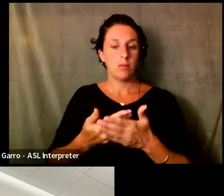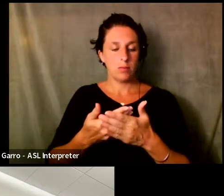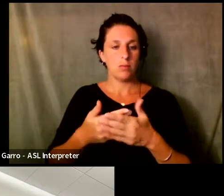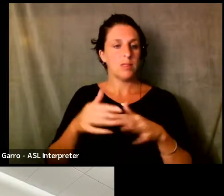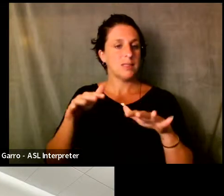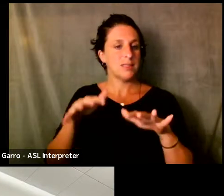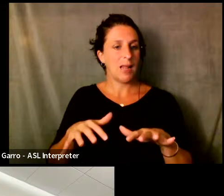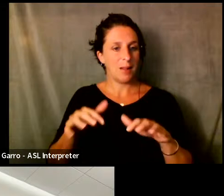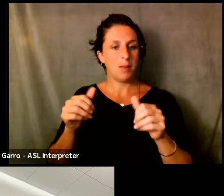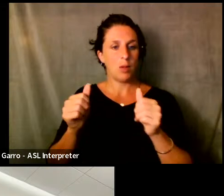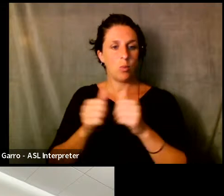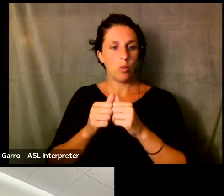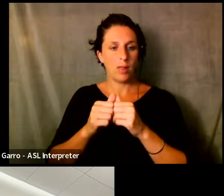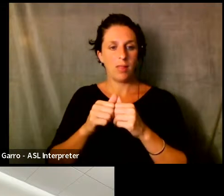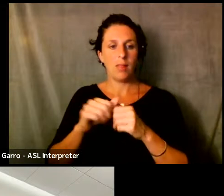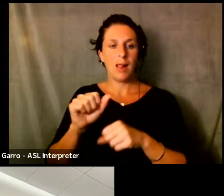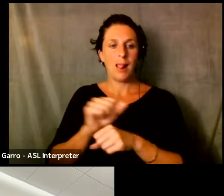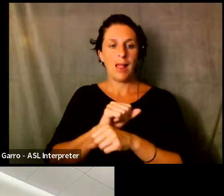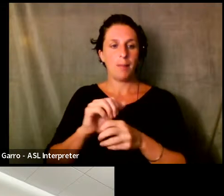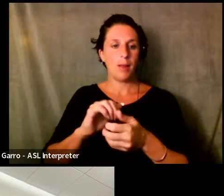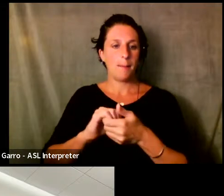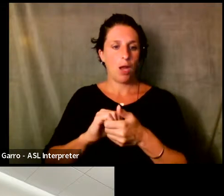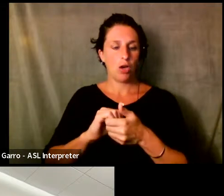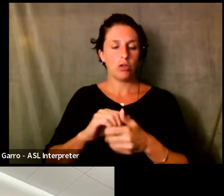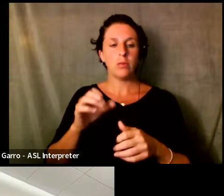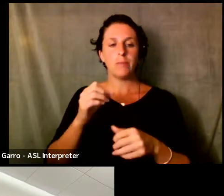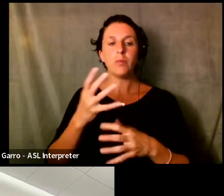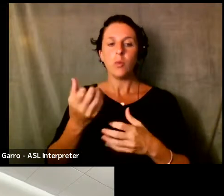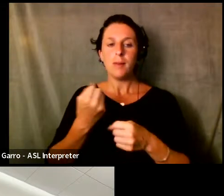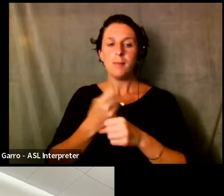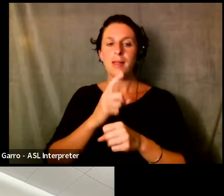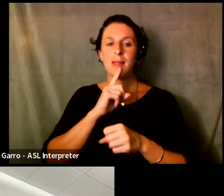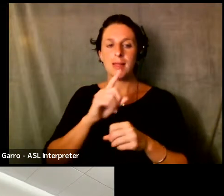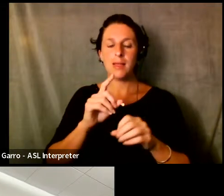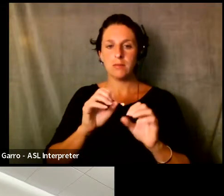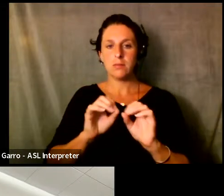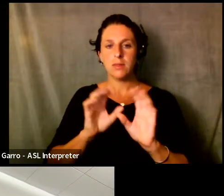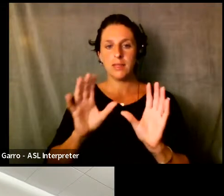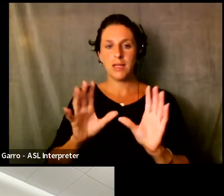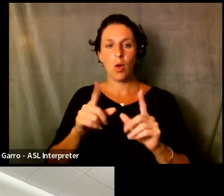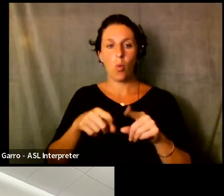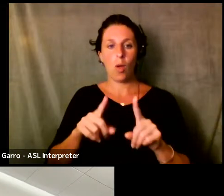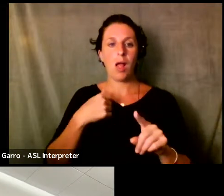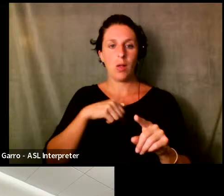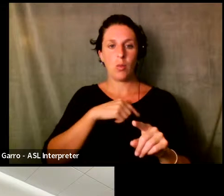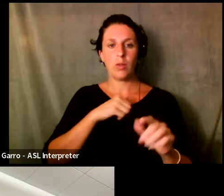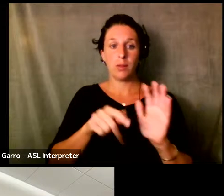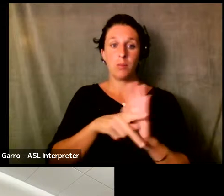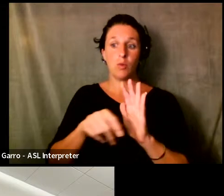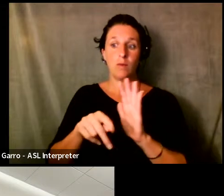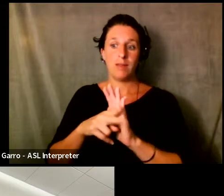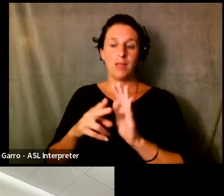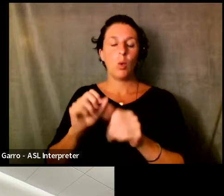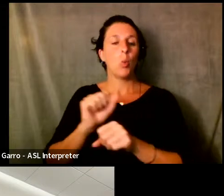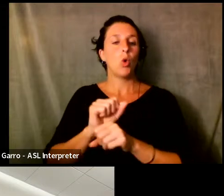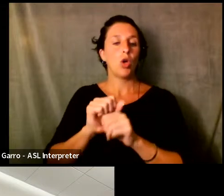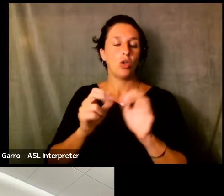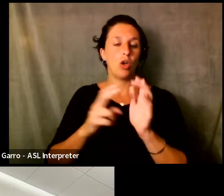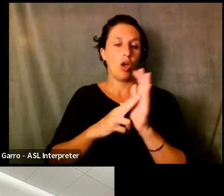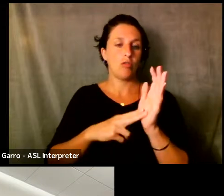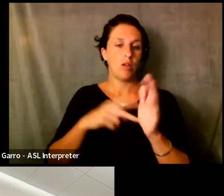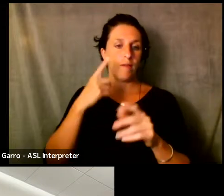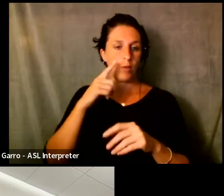our labor partners. So I want to just make it really clear that these, while we're approving contracts, work contracts for